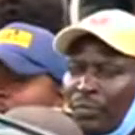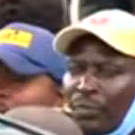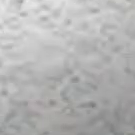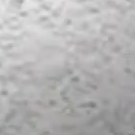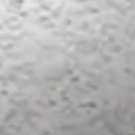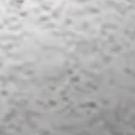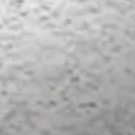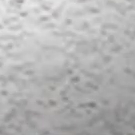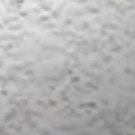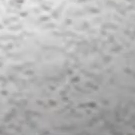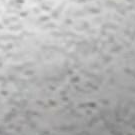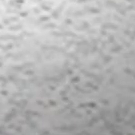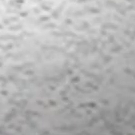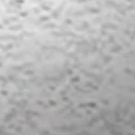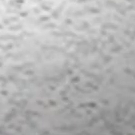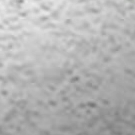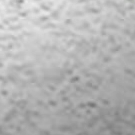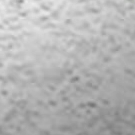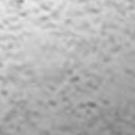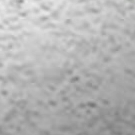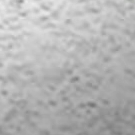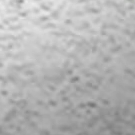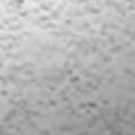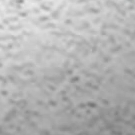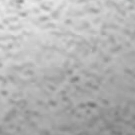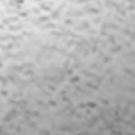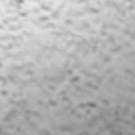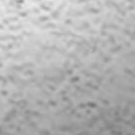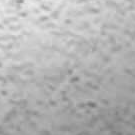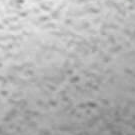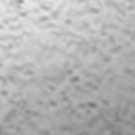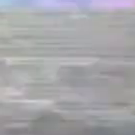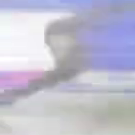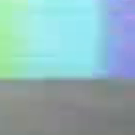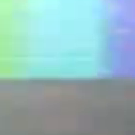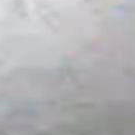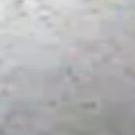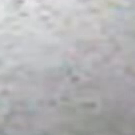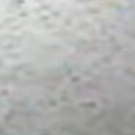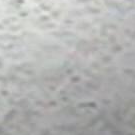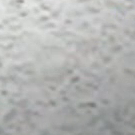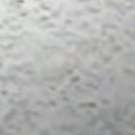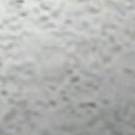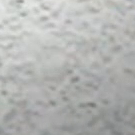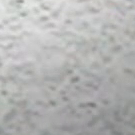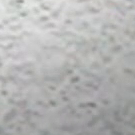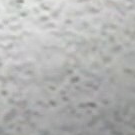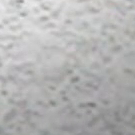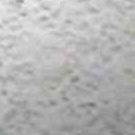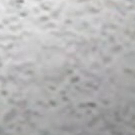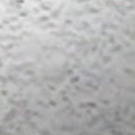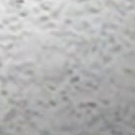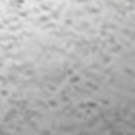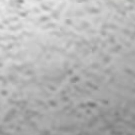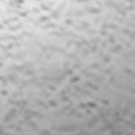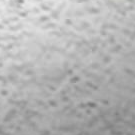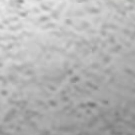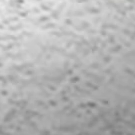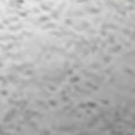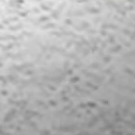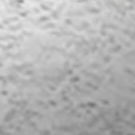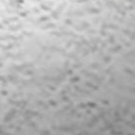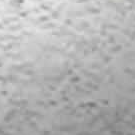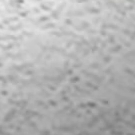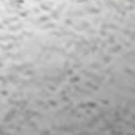alliance presidential debate 2022 do not adjust your